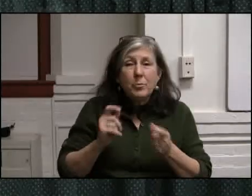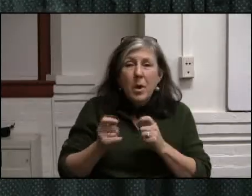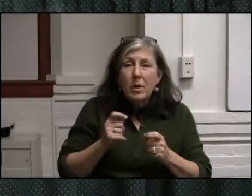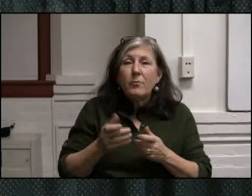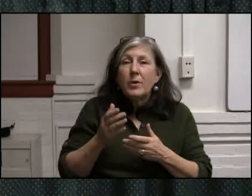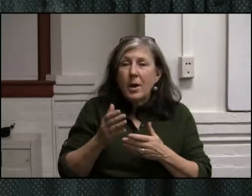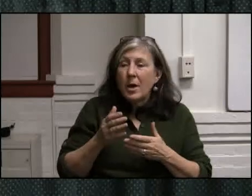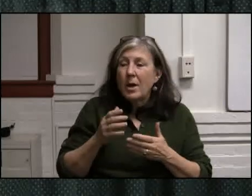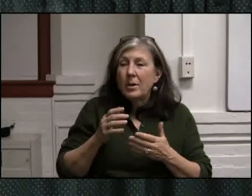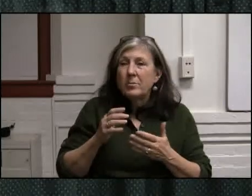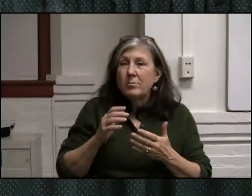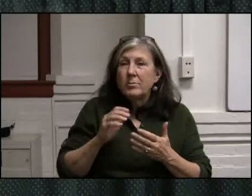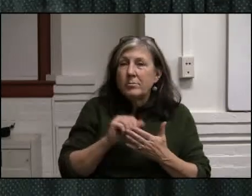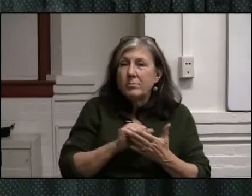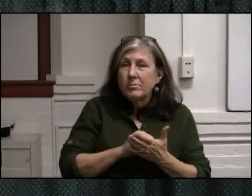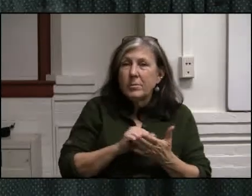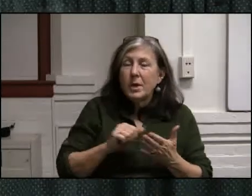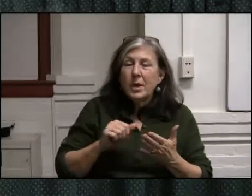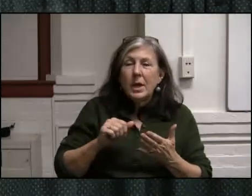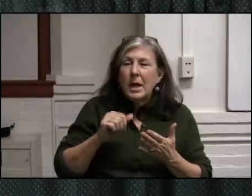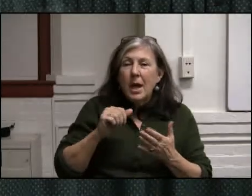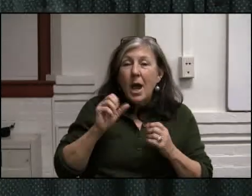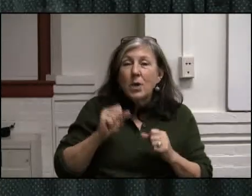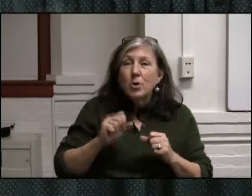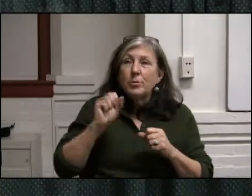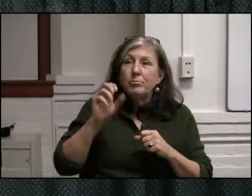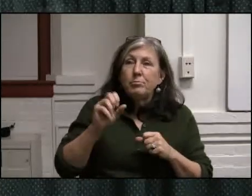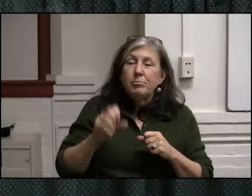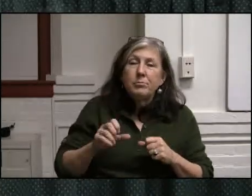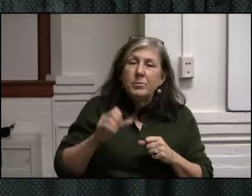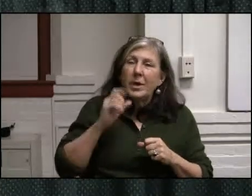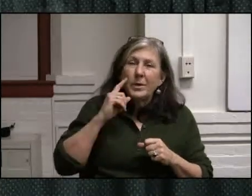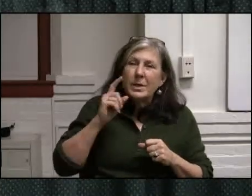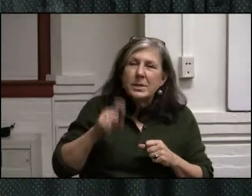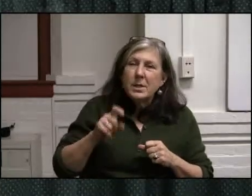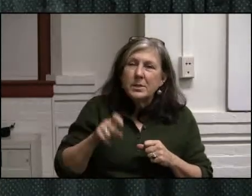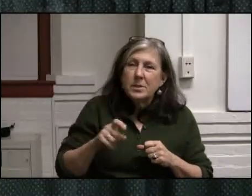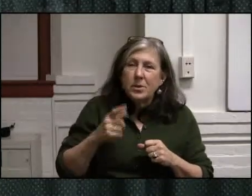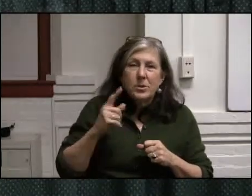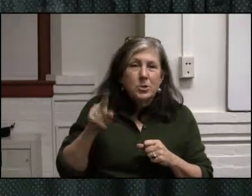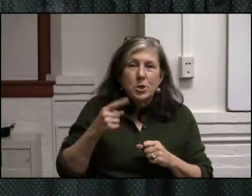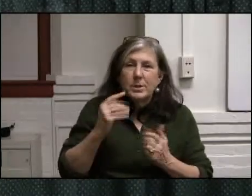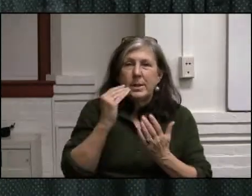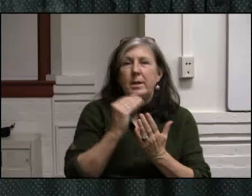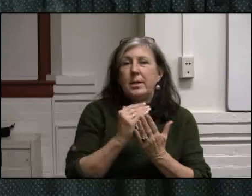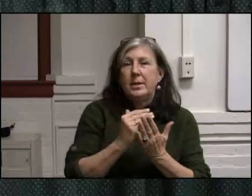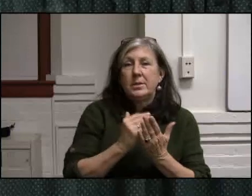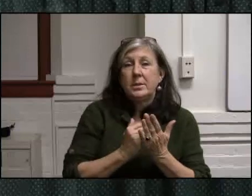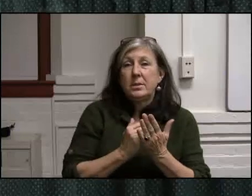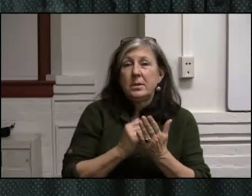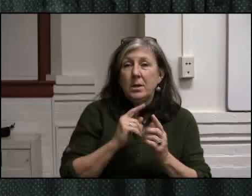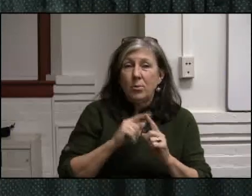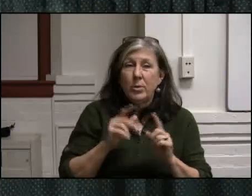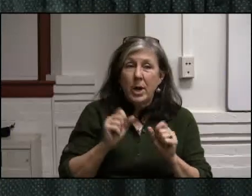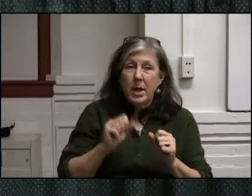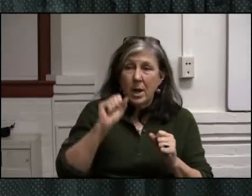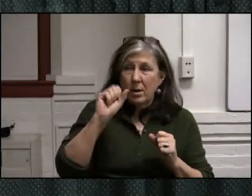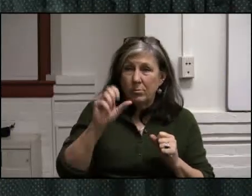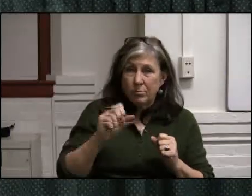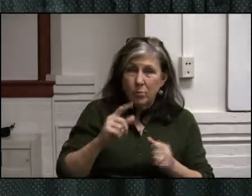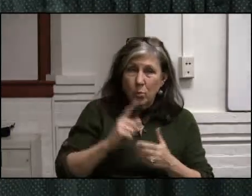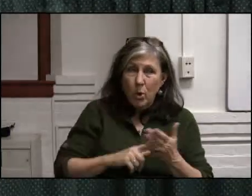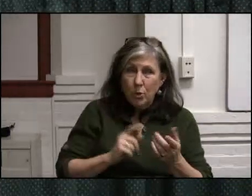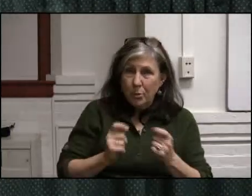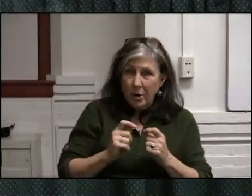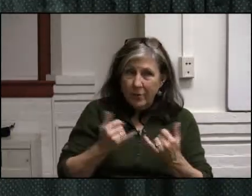that's necessary, especially since it's just the list and not actions on the list. But I can list those things, the things you've